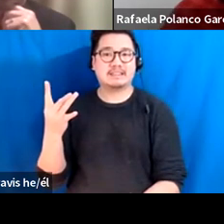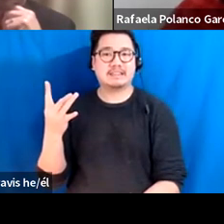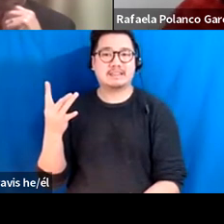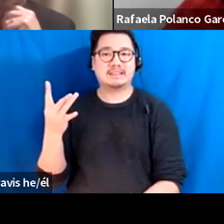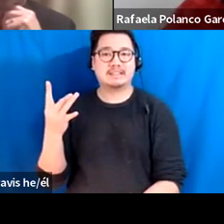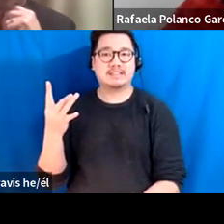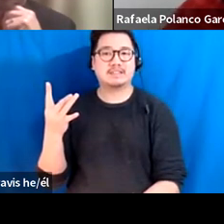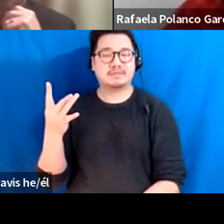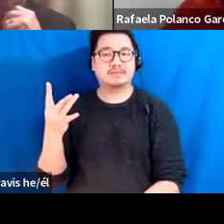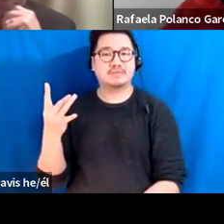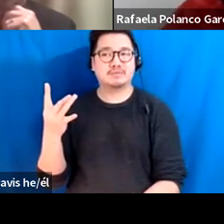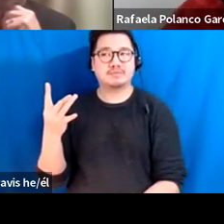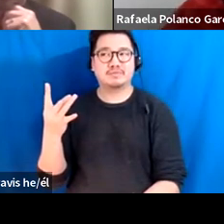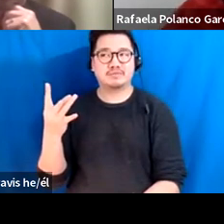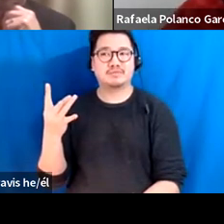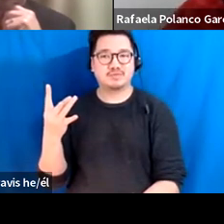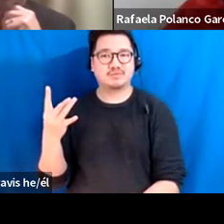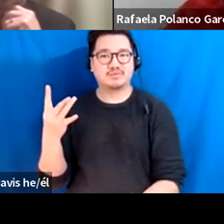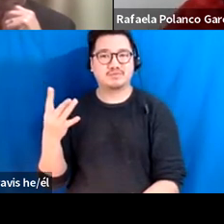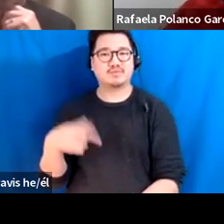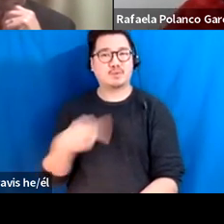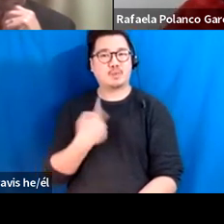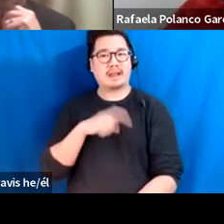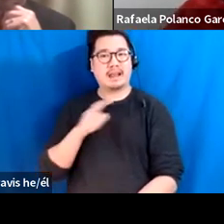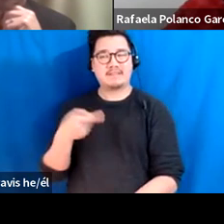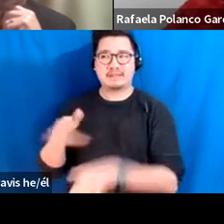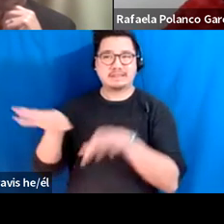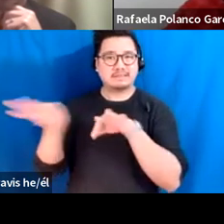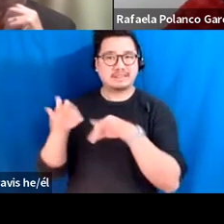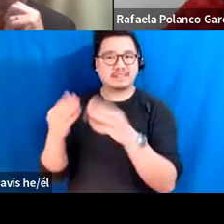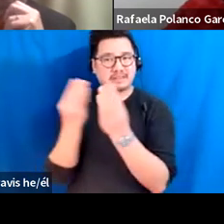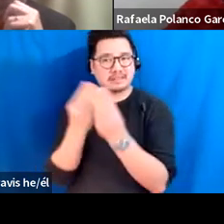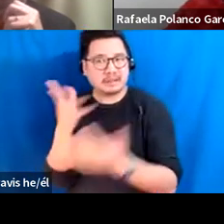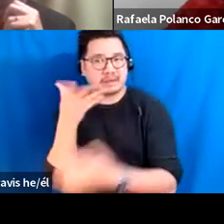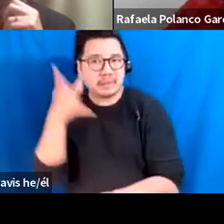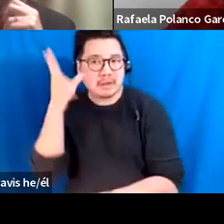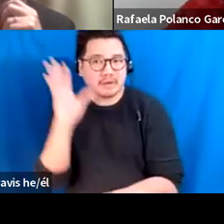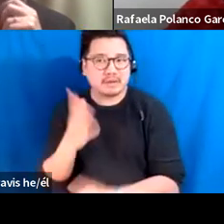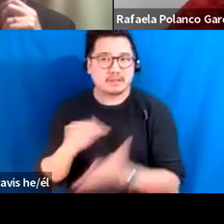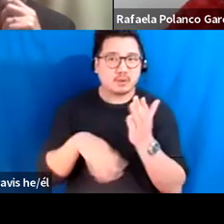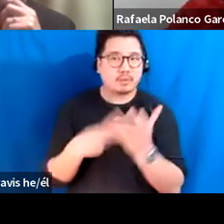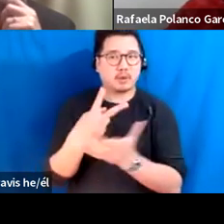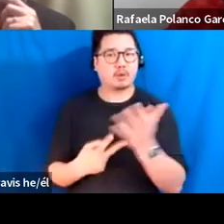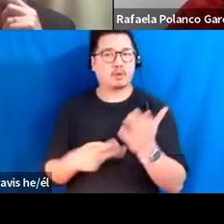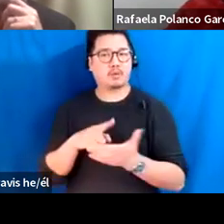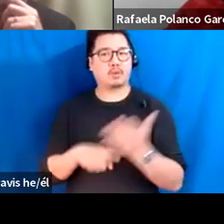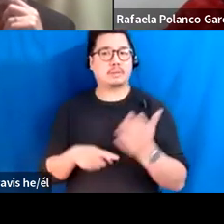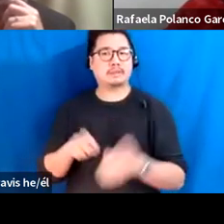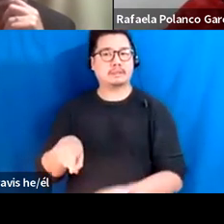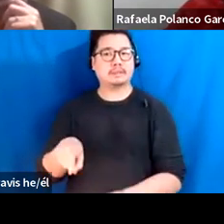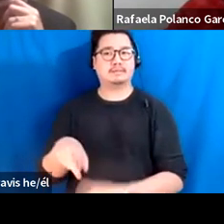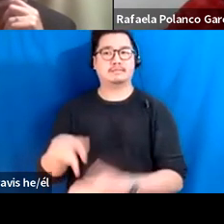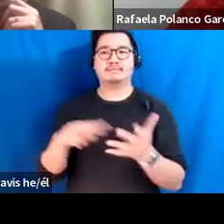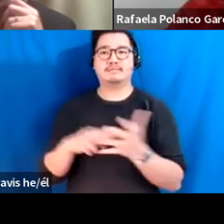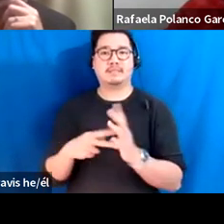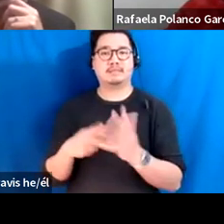both explain and you know help help both parents and students understand what is needed and not feel like we're just making a